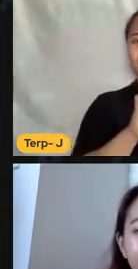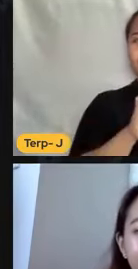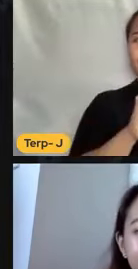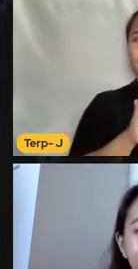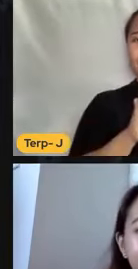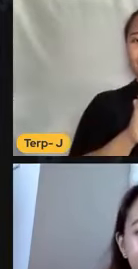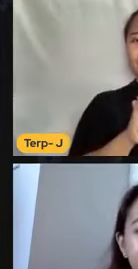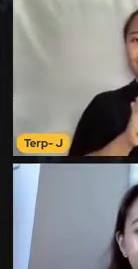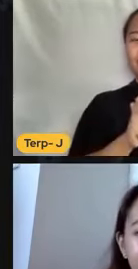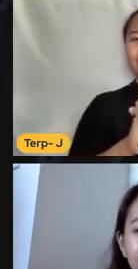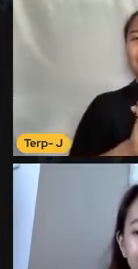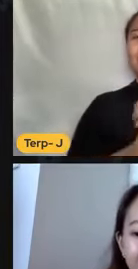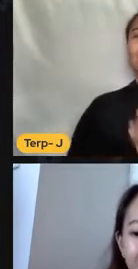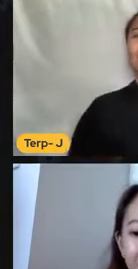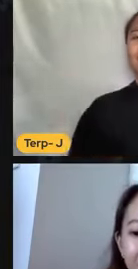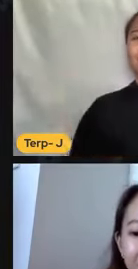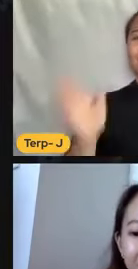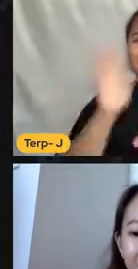this webinar.